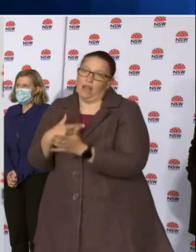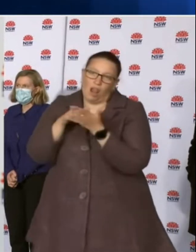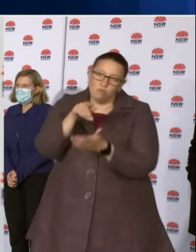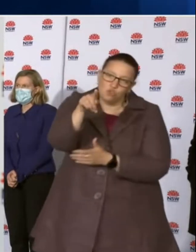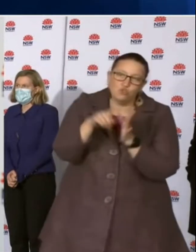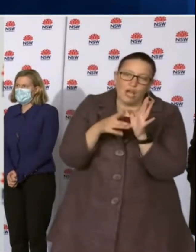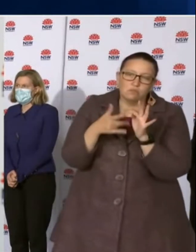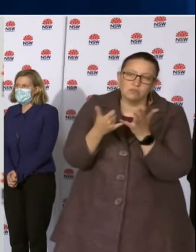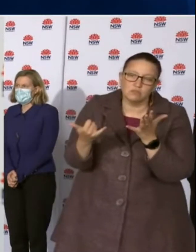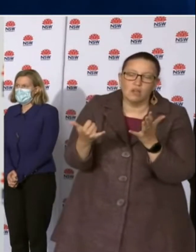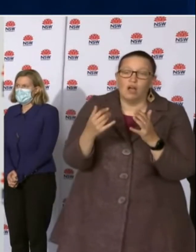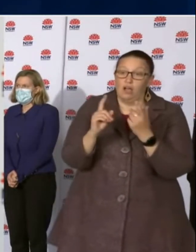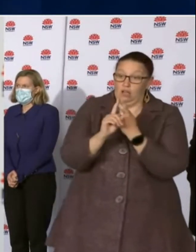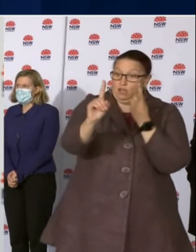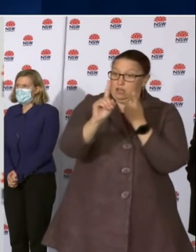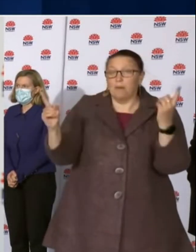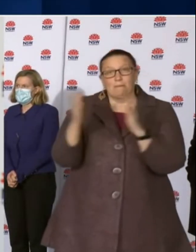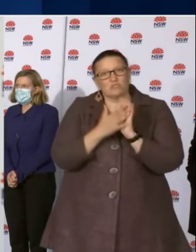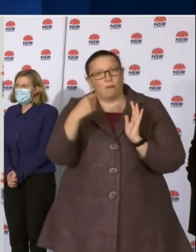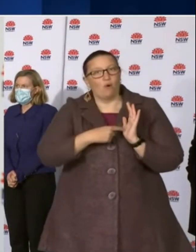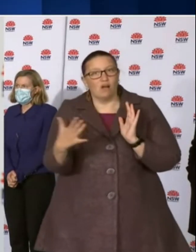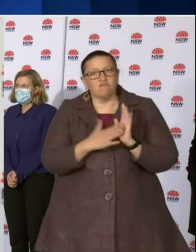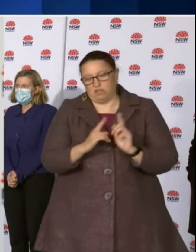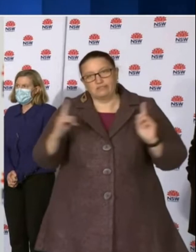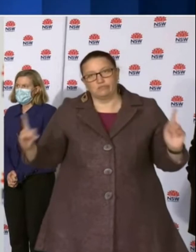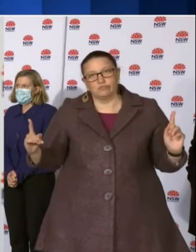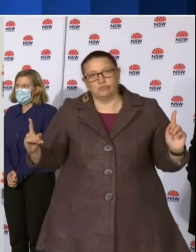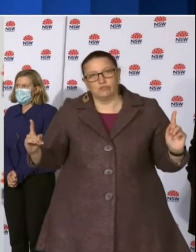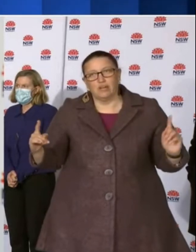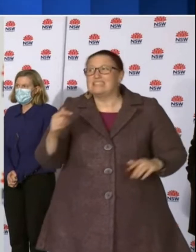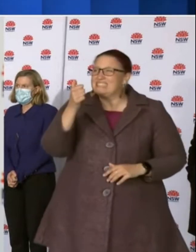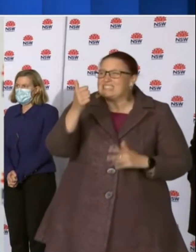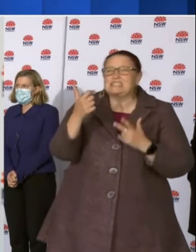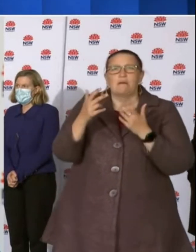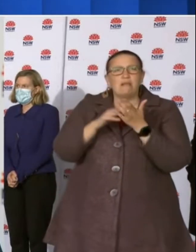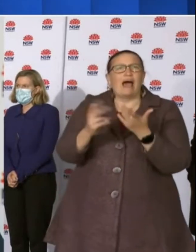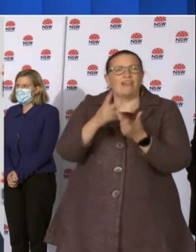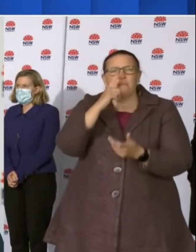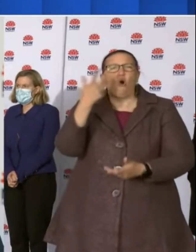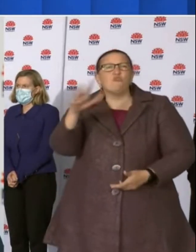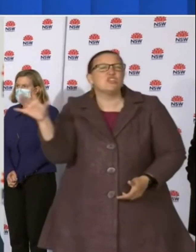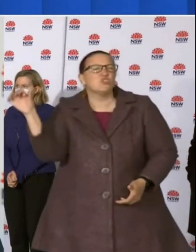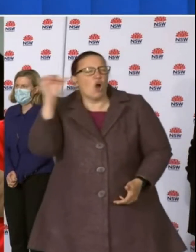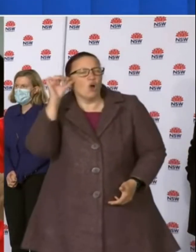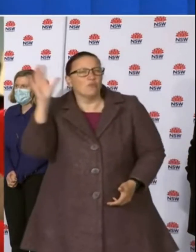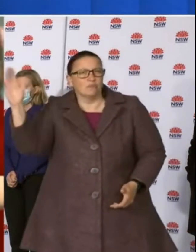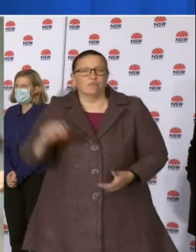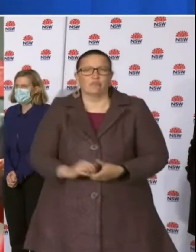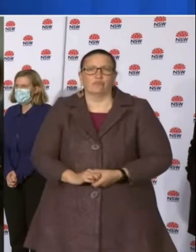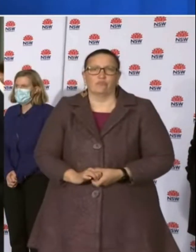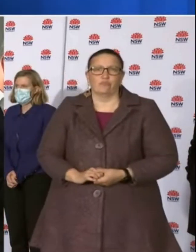1.5 metres. But I'm quite sure that the other 6 or 7 million people who heard this message know that already. Ursula.